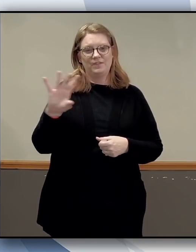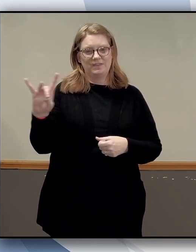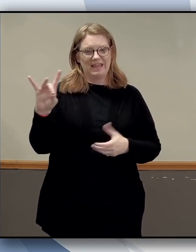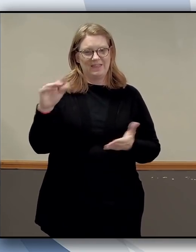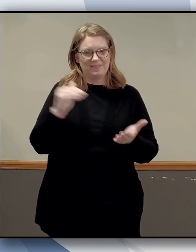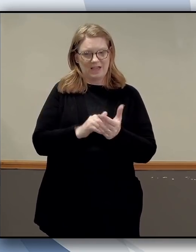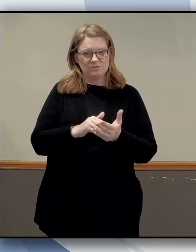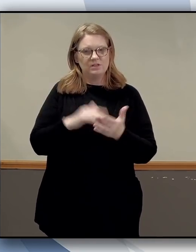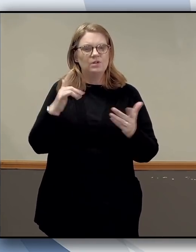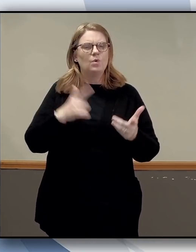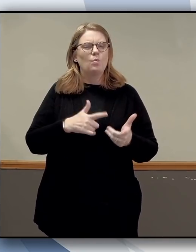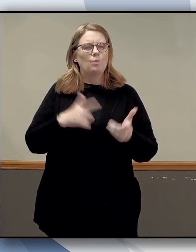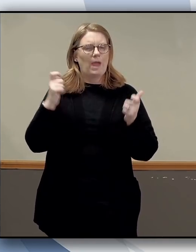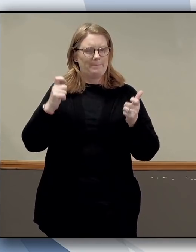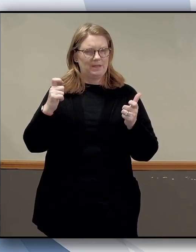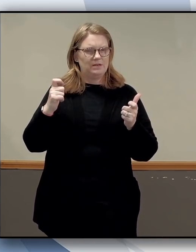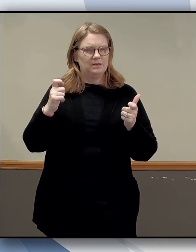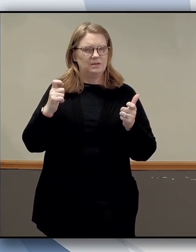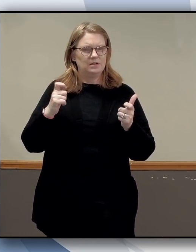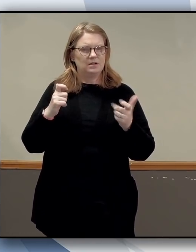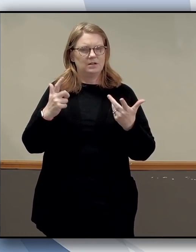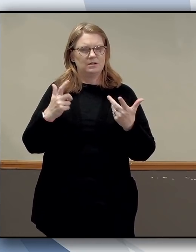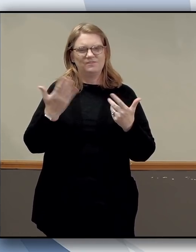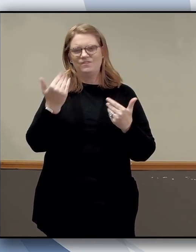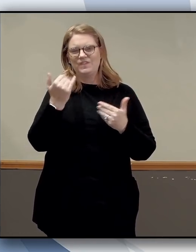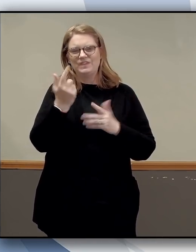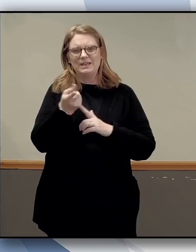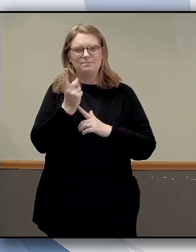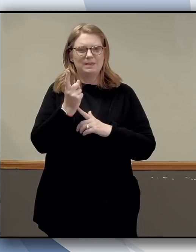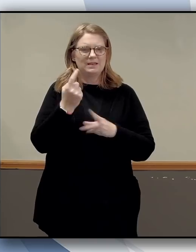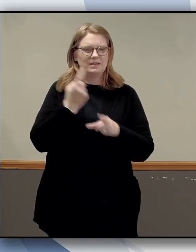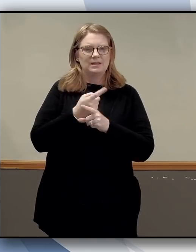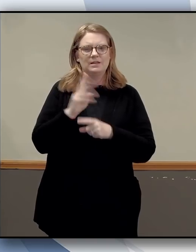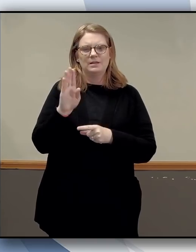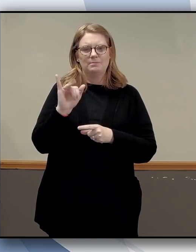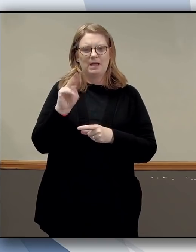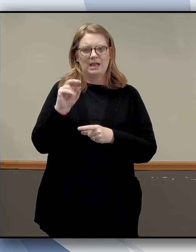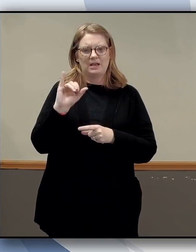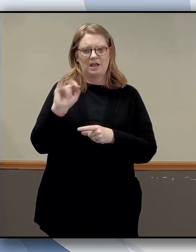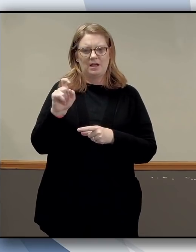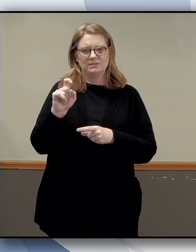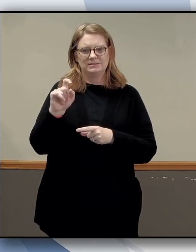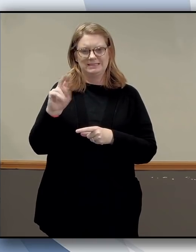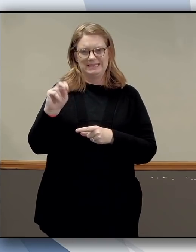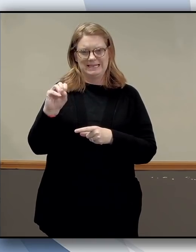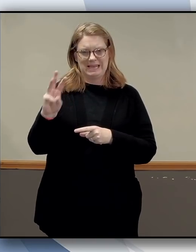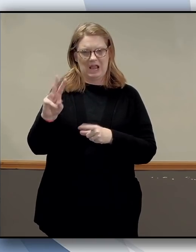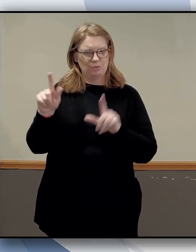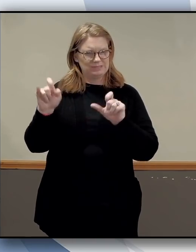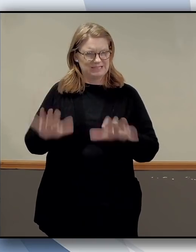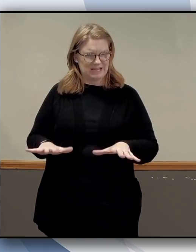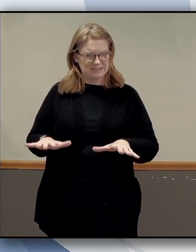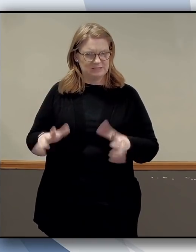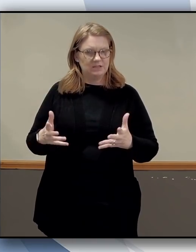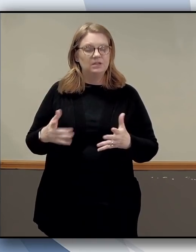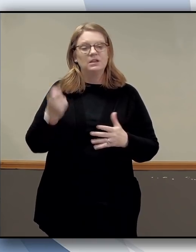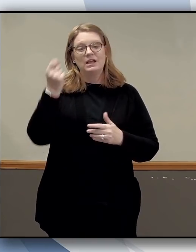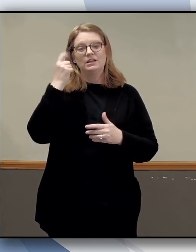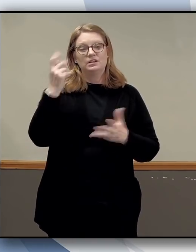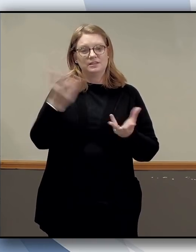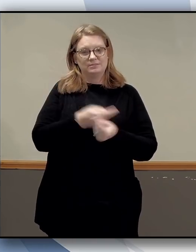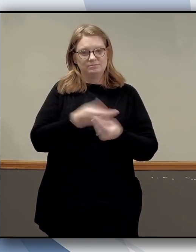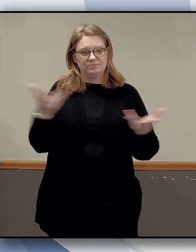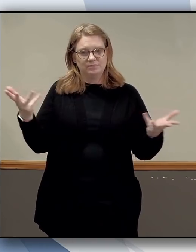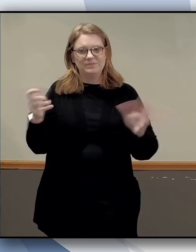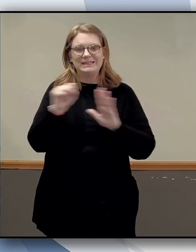of the rapid as in 15-minute, highly accurate Bionox Now tests. And those are spread between our state cache,